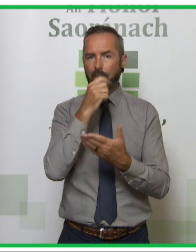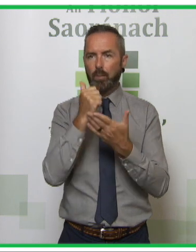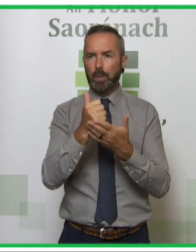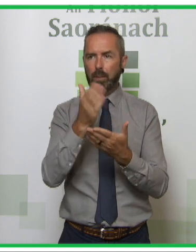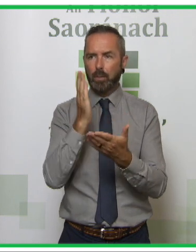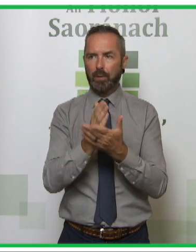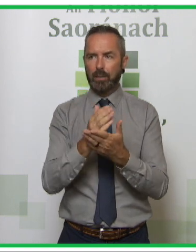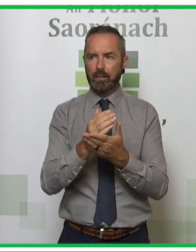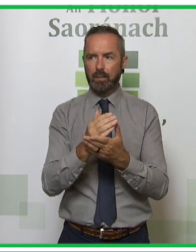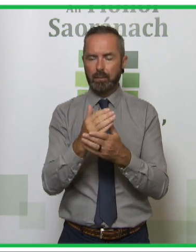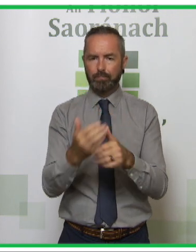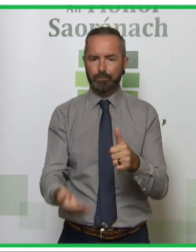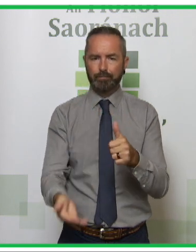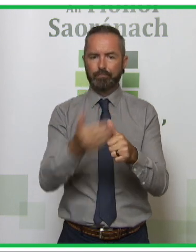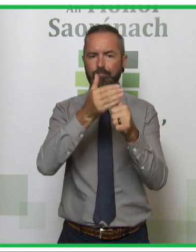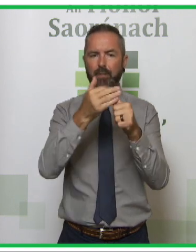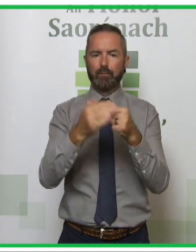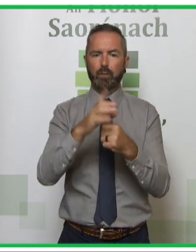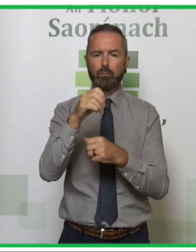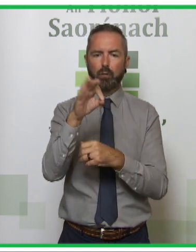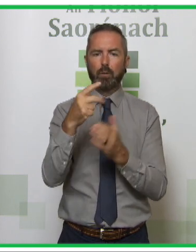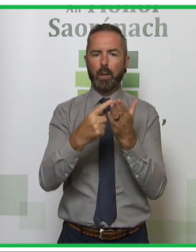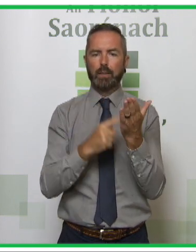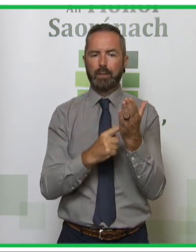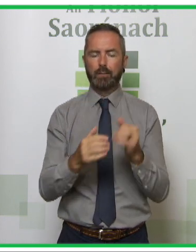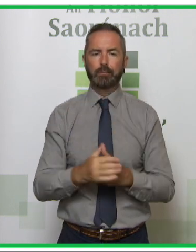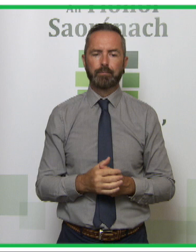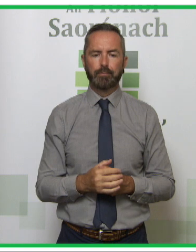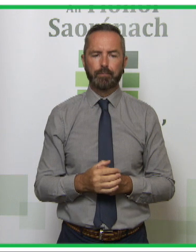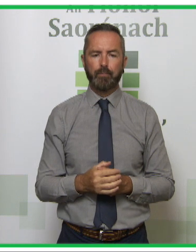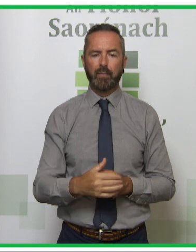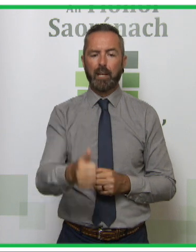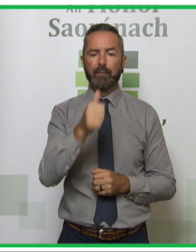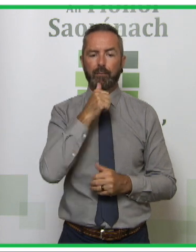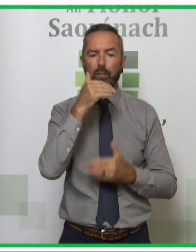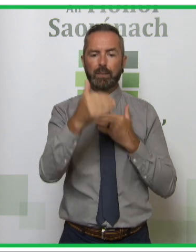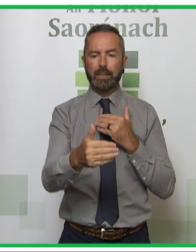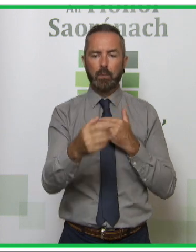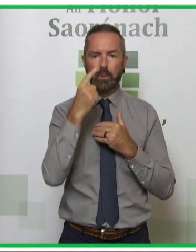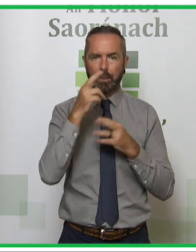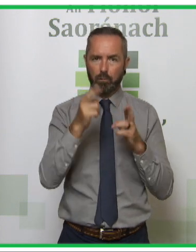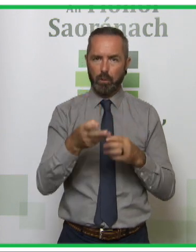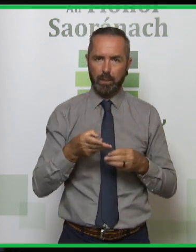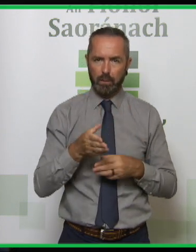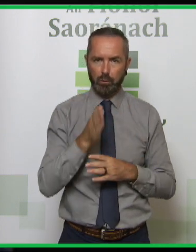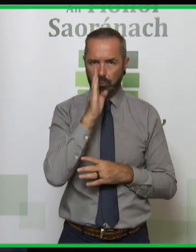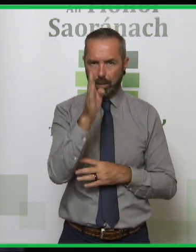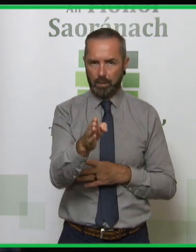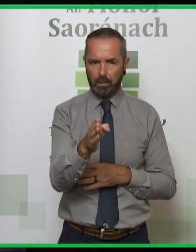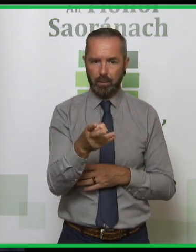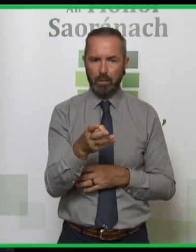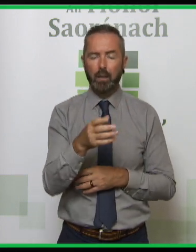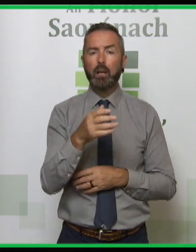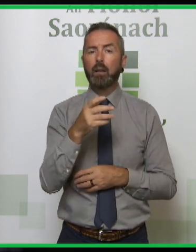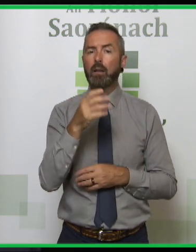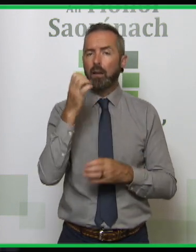drug policy. The work we've been doing that I've talked to you about, it's the first step that we see in the right direction, and we're going to evaluate it at the end of the